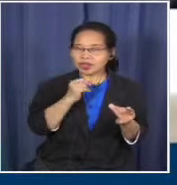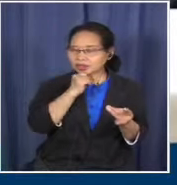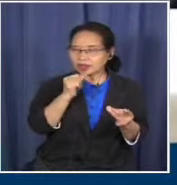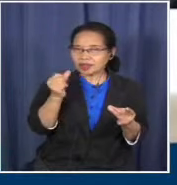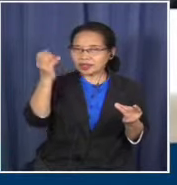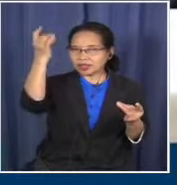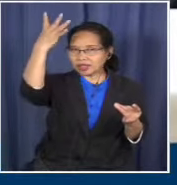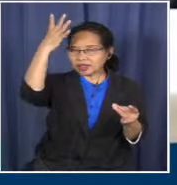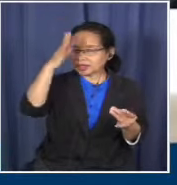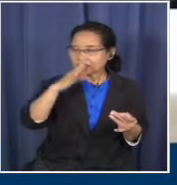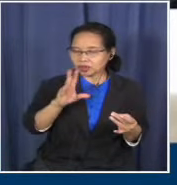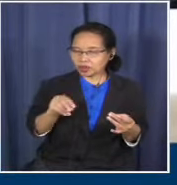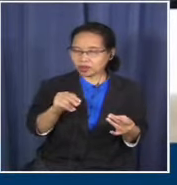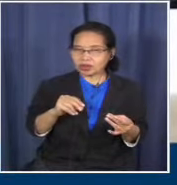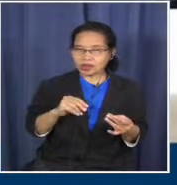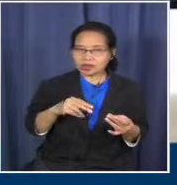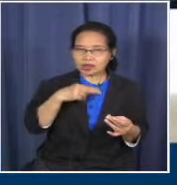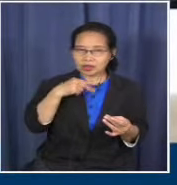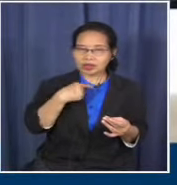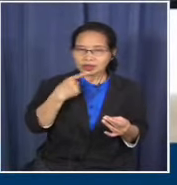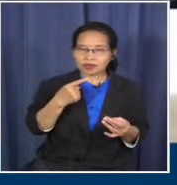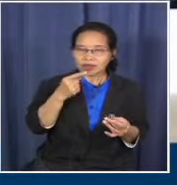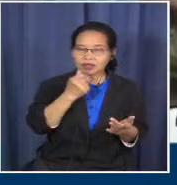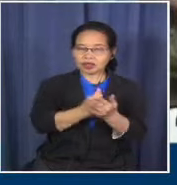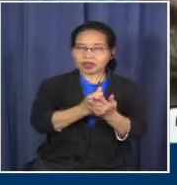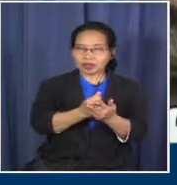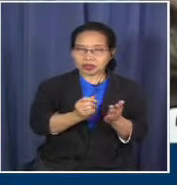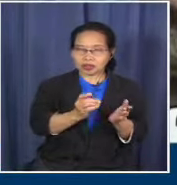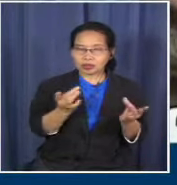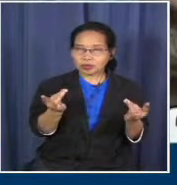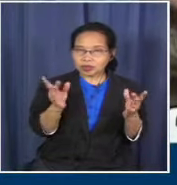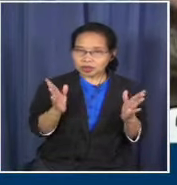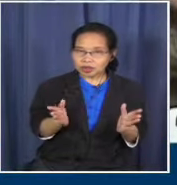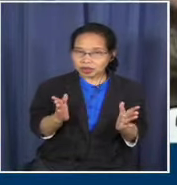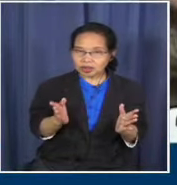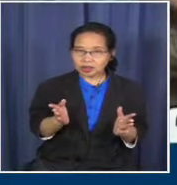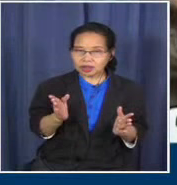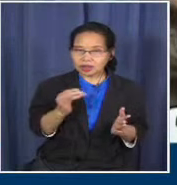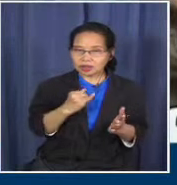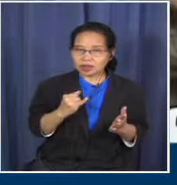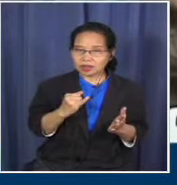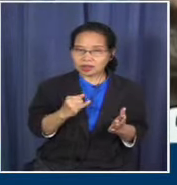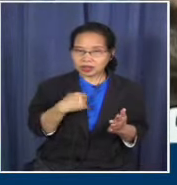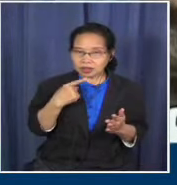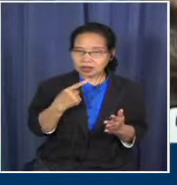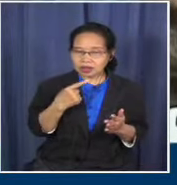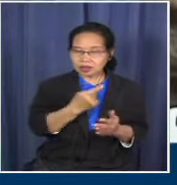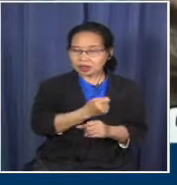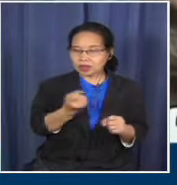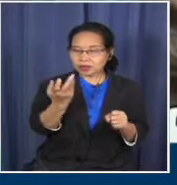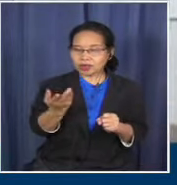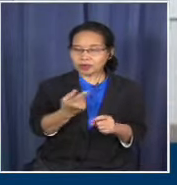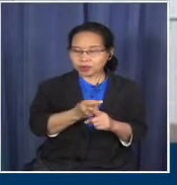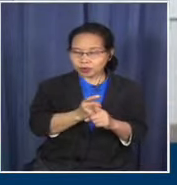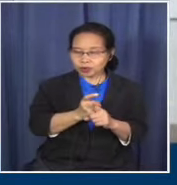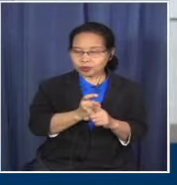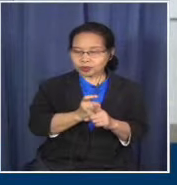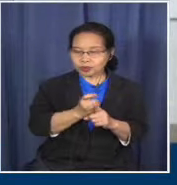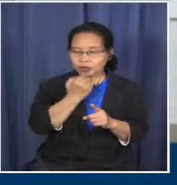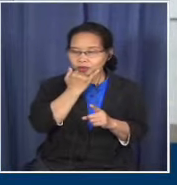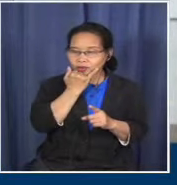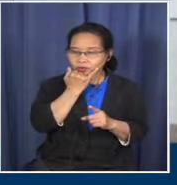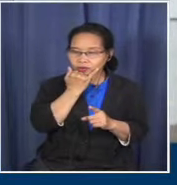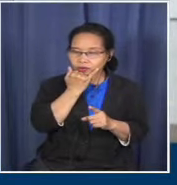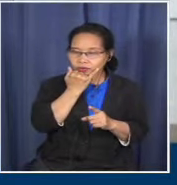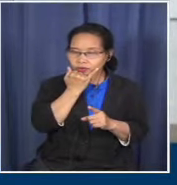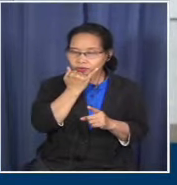future. Proving that according to the standards of the Bible, Buddha was not an enlightened man. I'm not saying this